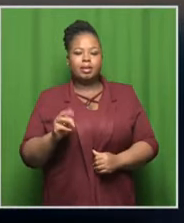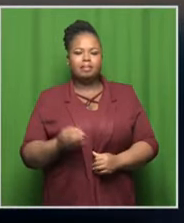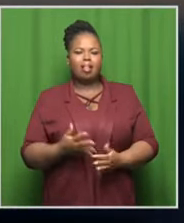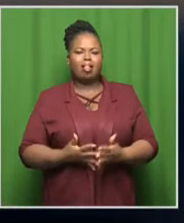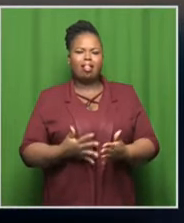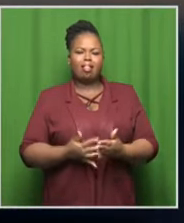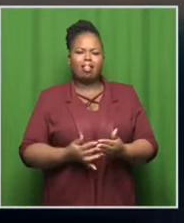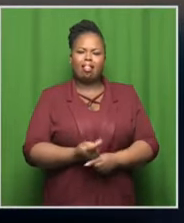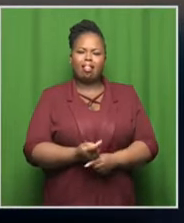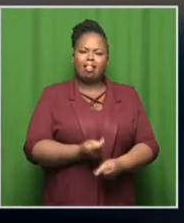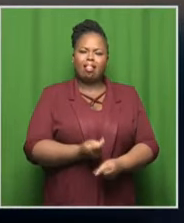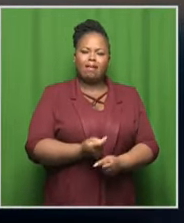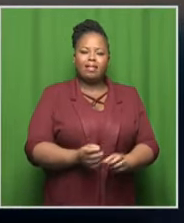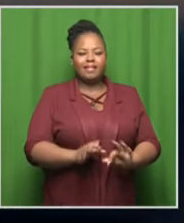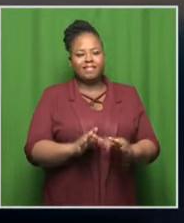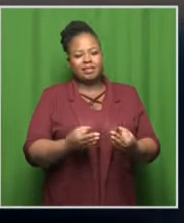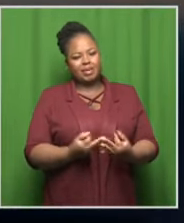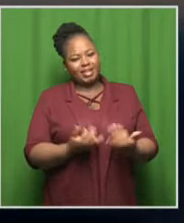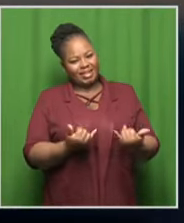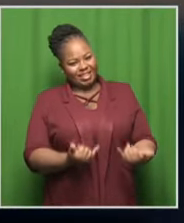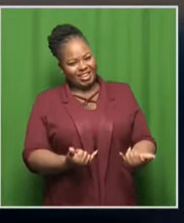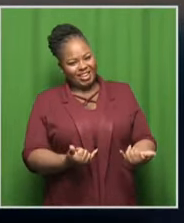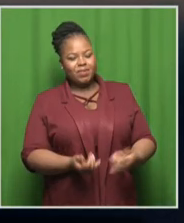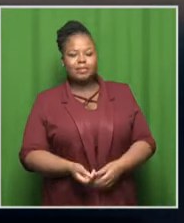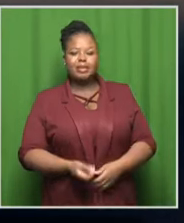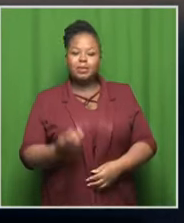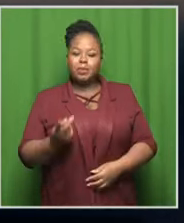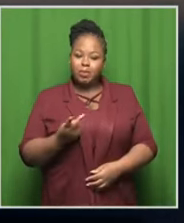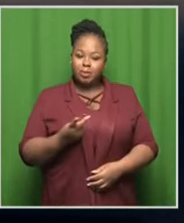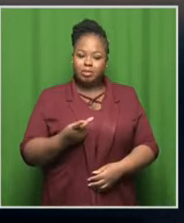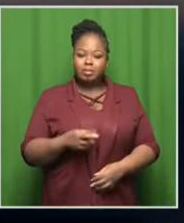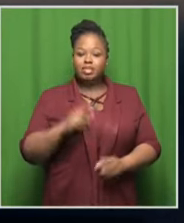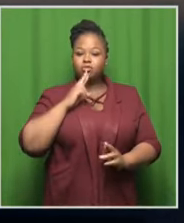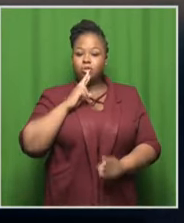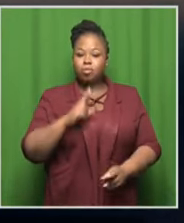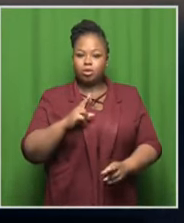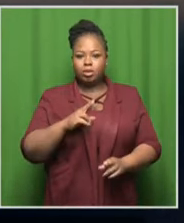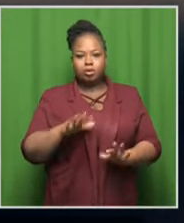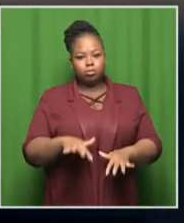she's speaking to the family now. She might be having to report on a